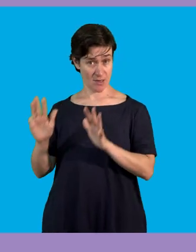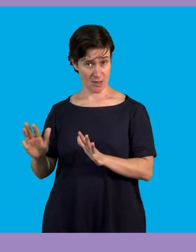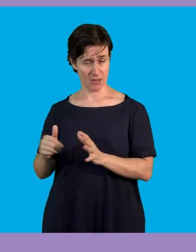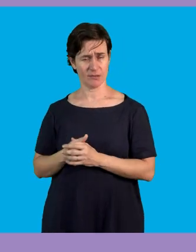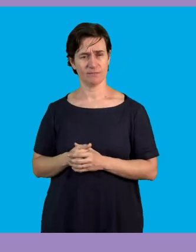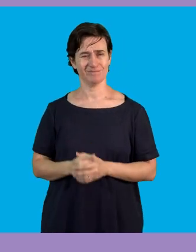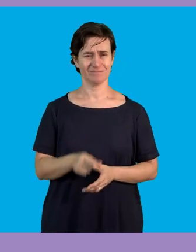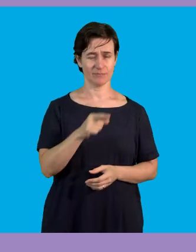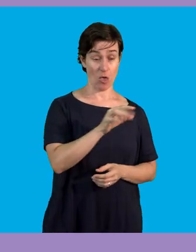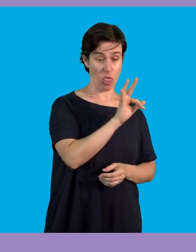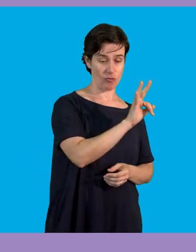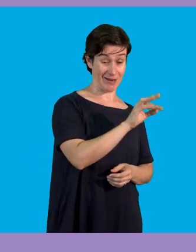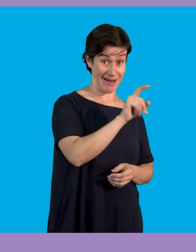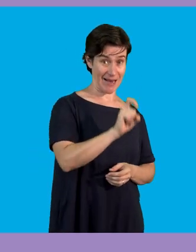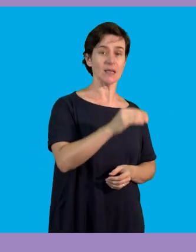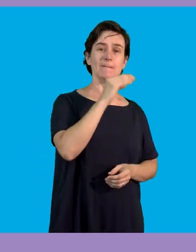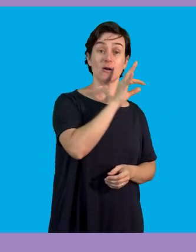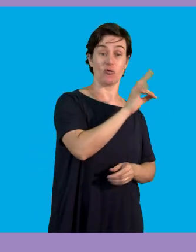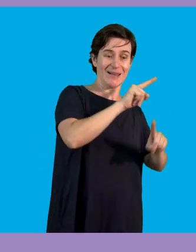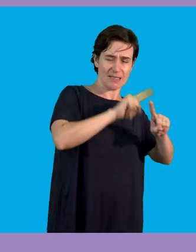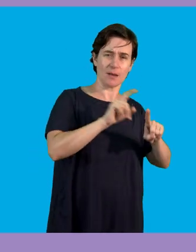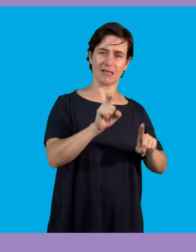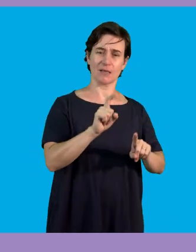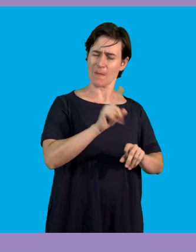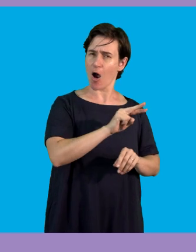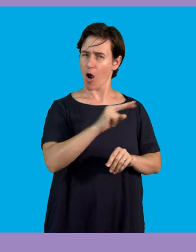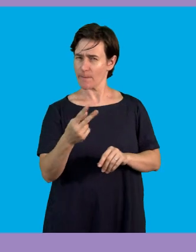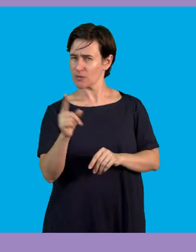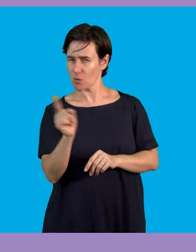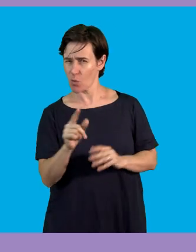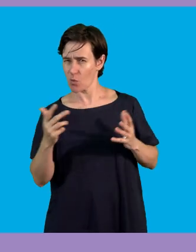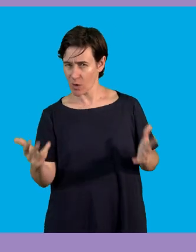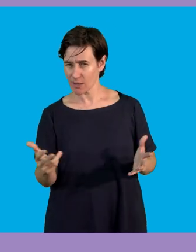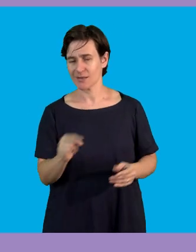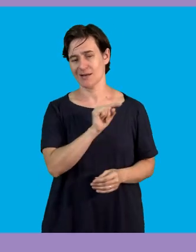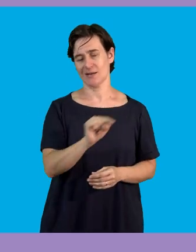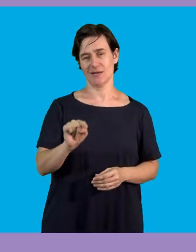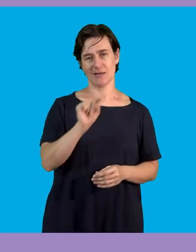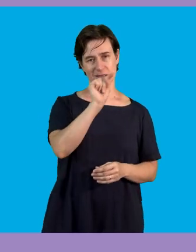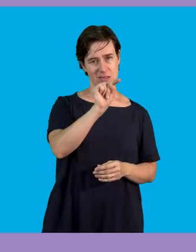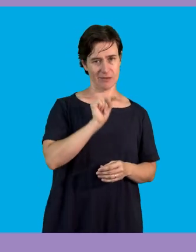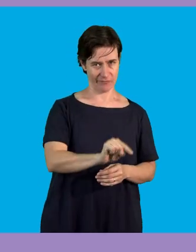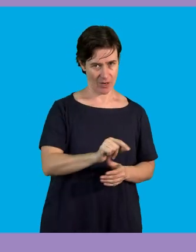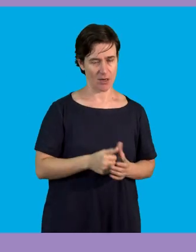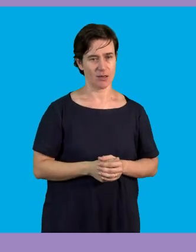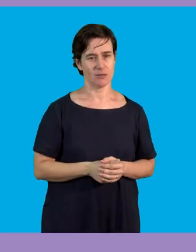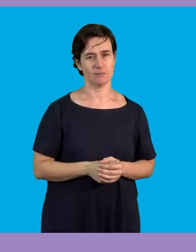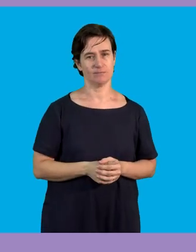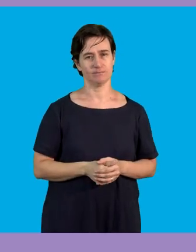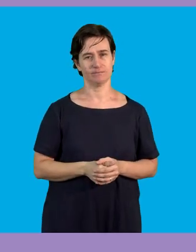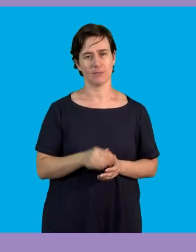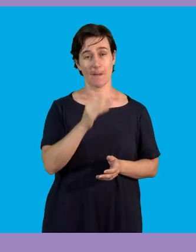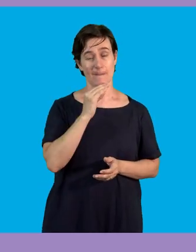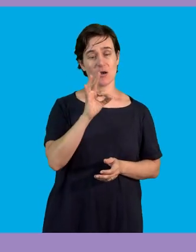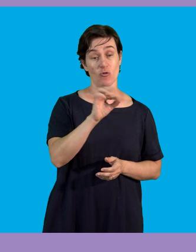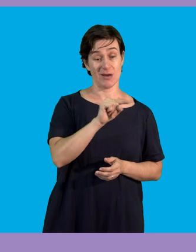then because 3 and x are multiplied, the multiplicative inverse of 3 is a